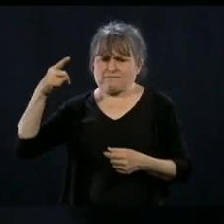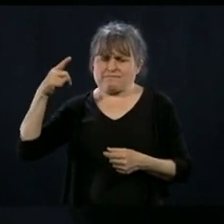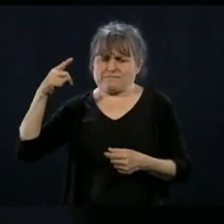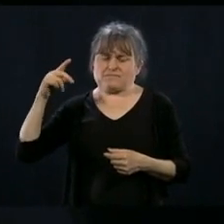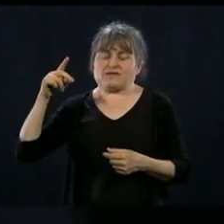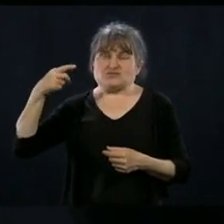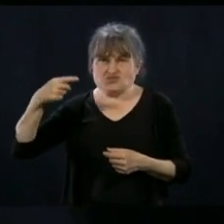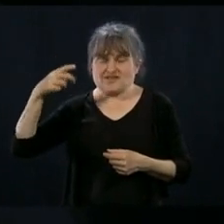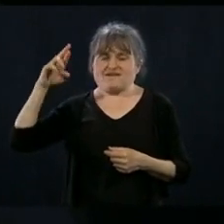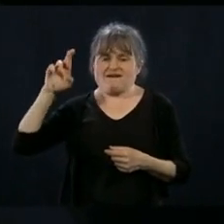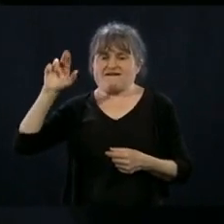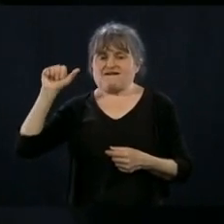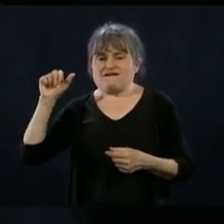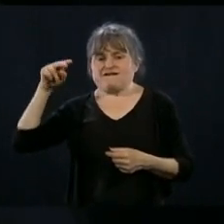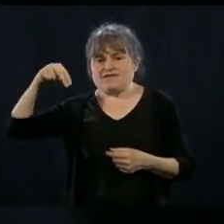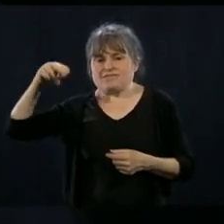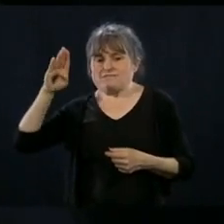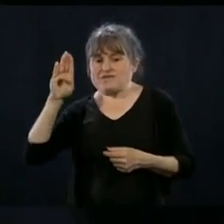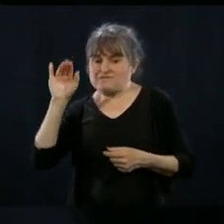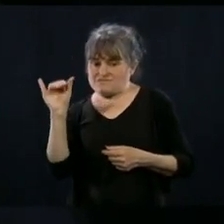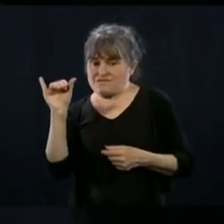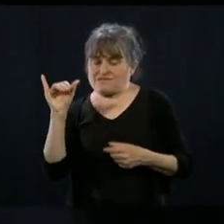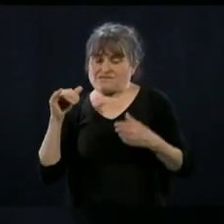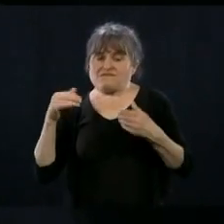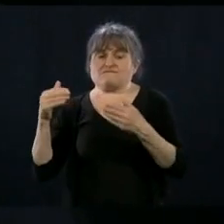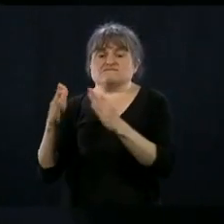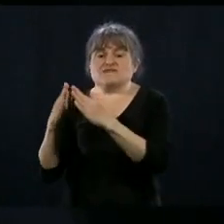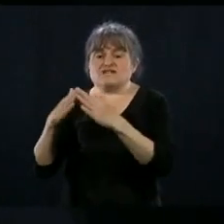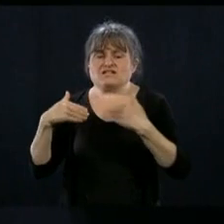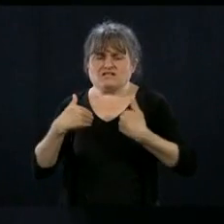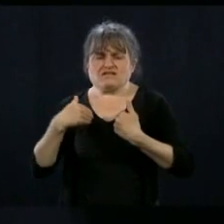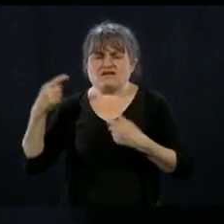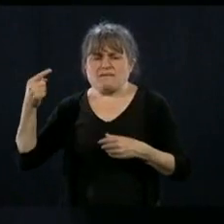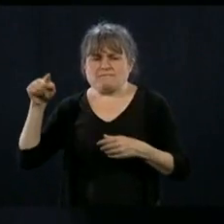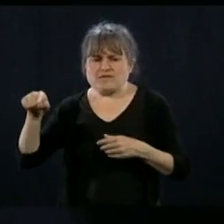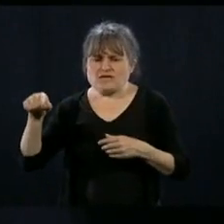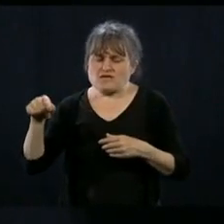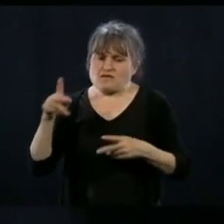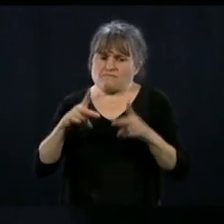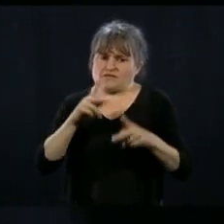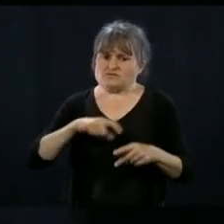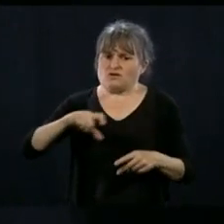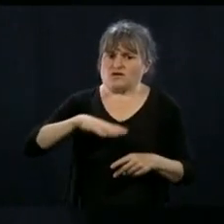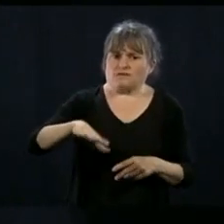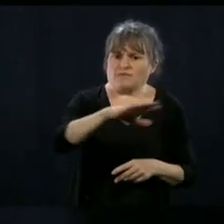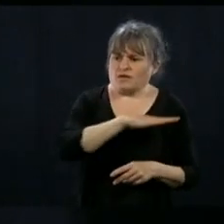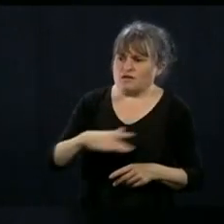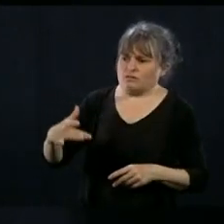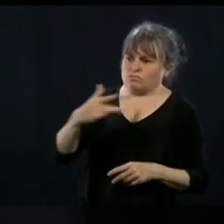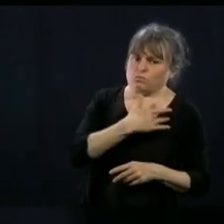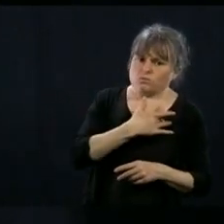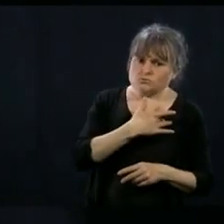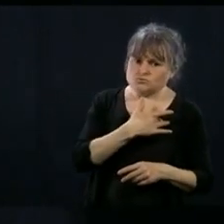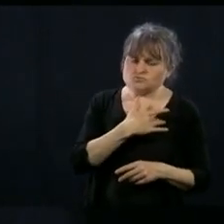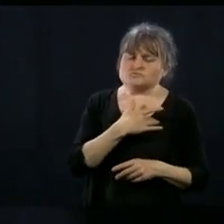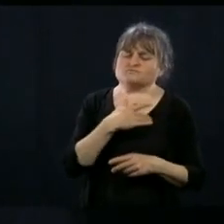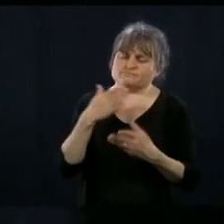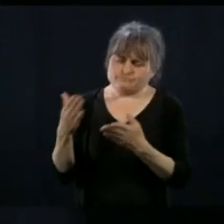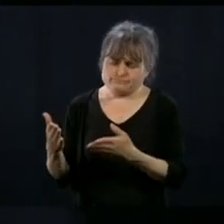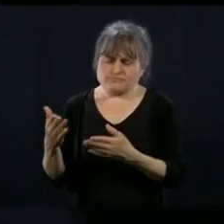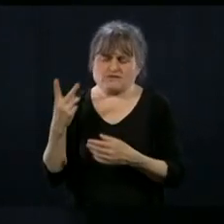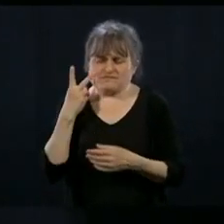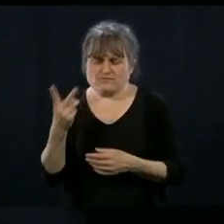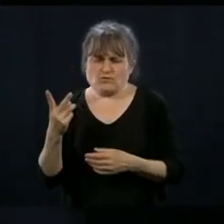the hearts of all Quebecers. Since then, first of all, I wish to say that we added budgets